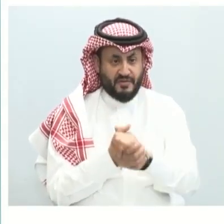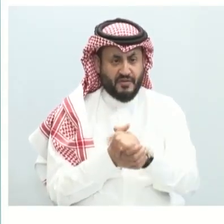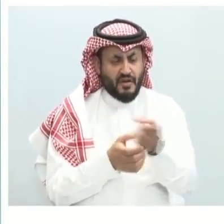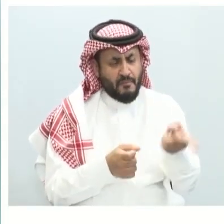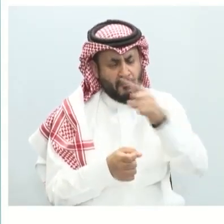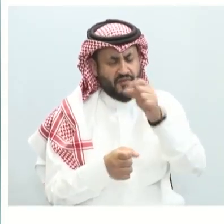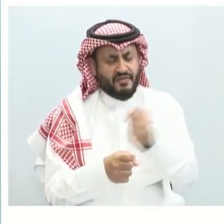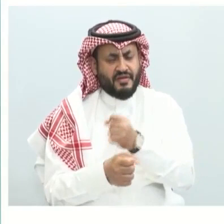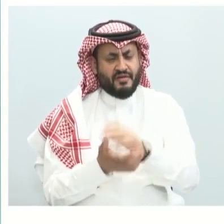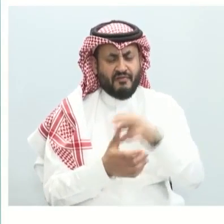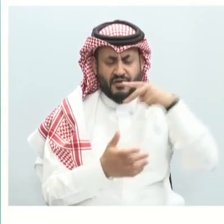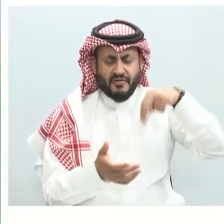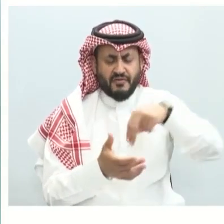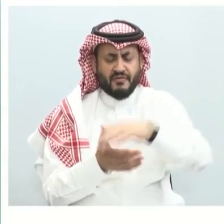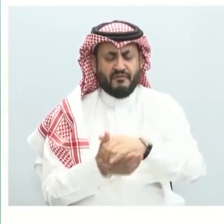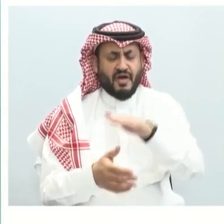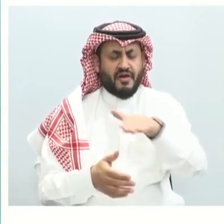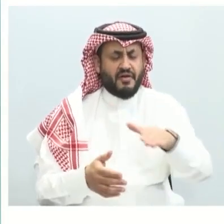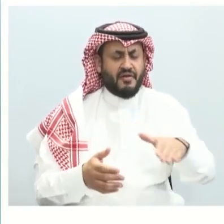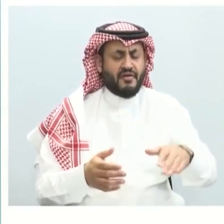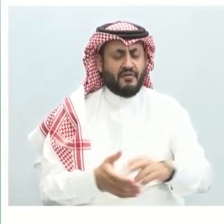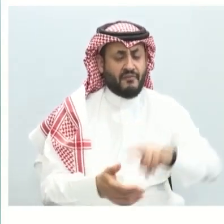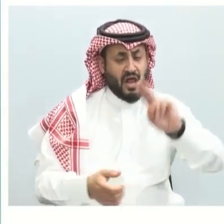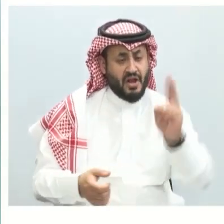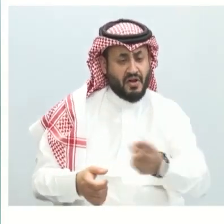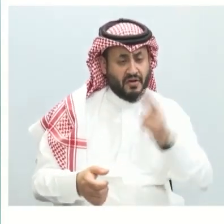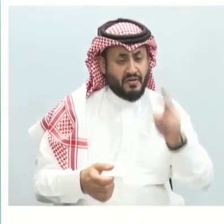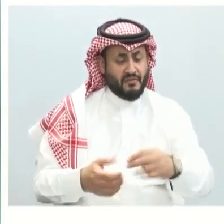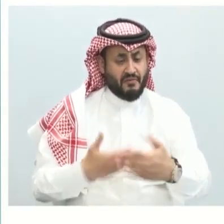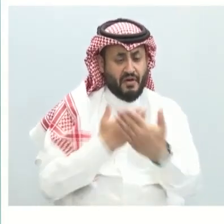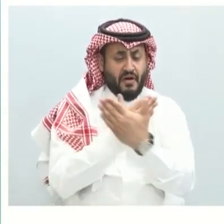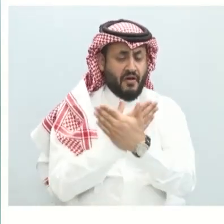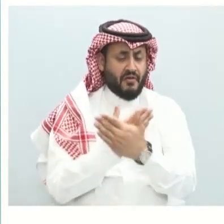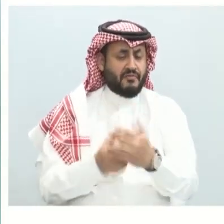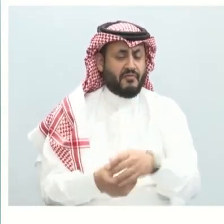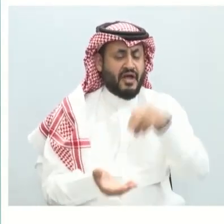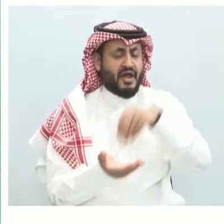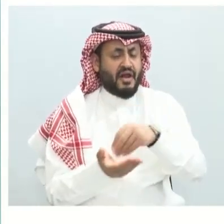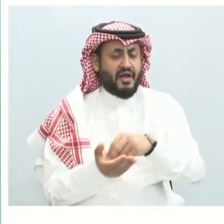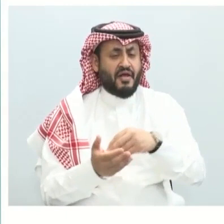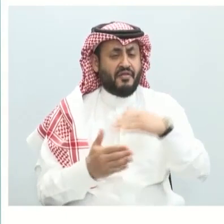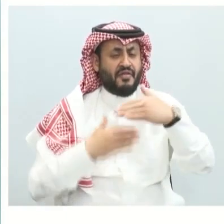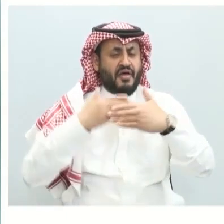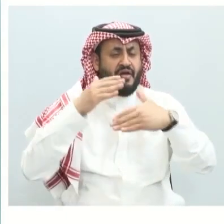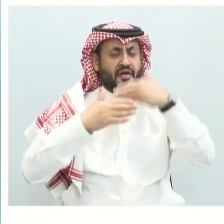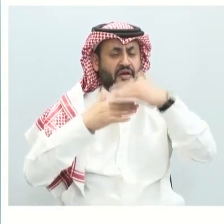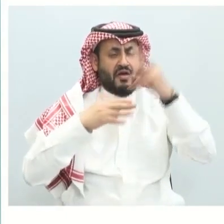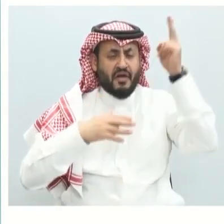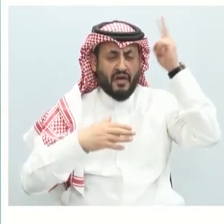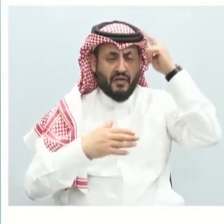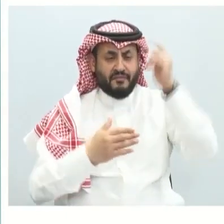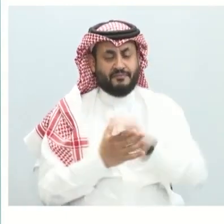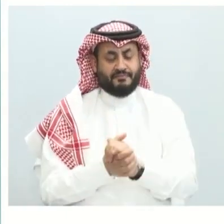visit the children's art show at the Kingdom Tower. He is going